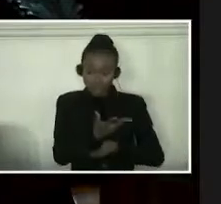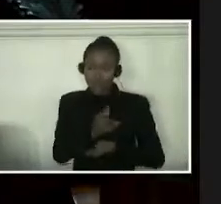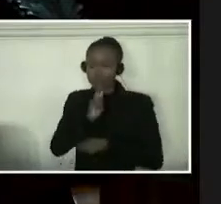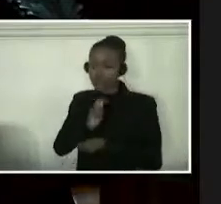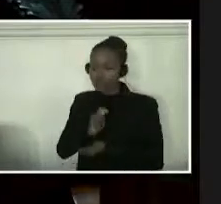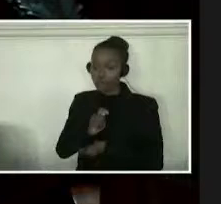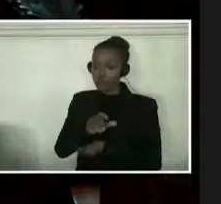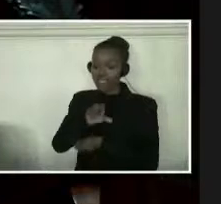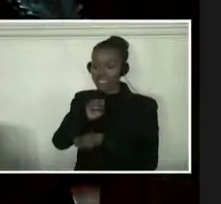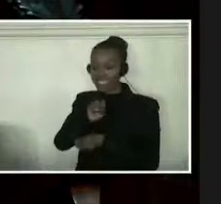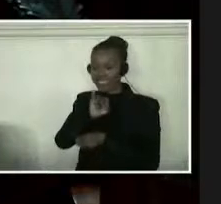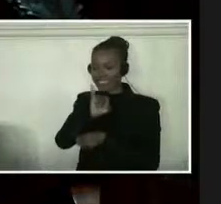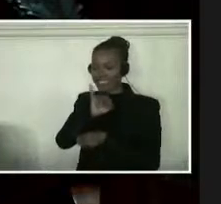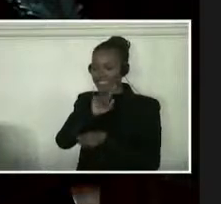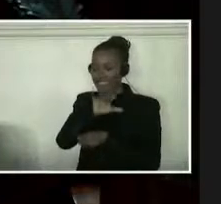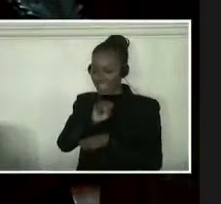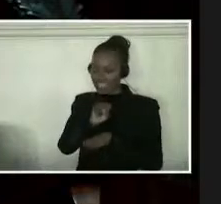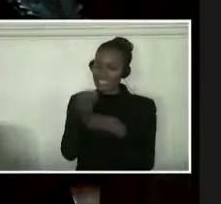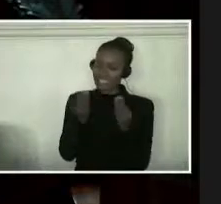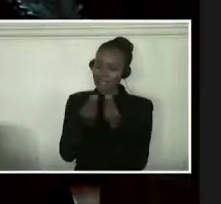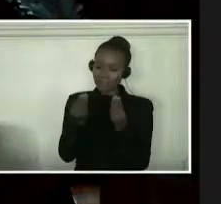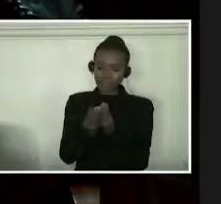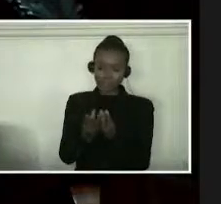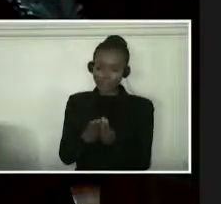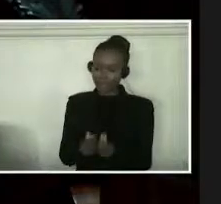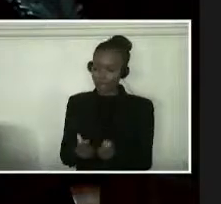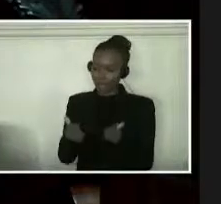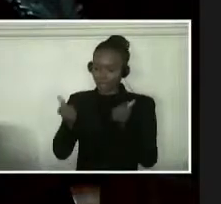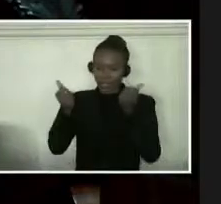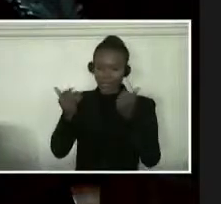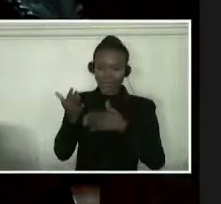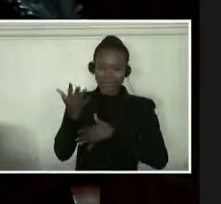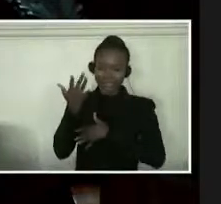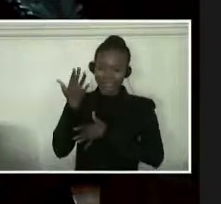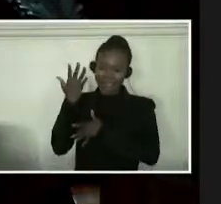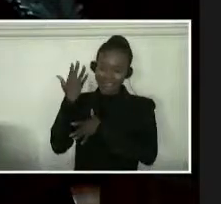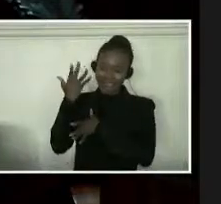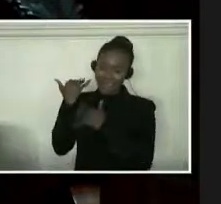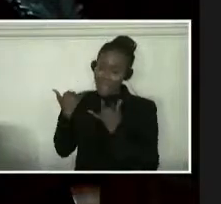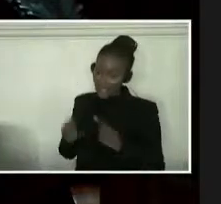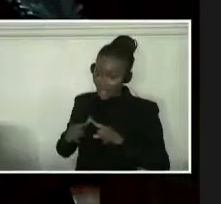with long time ago by the health system so um